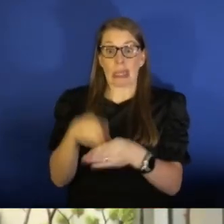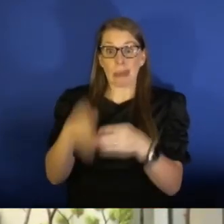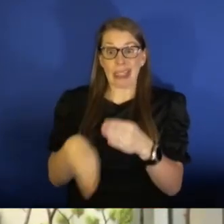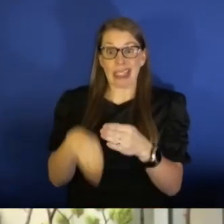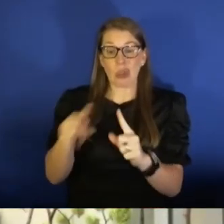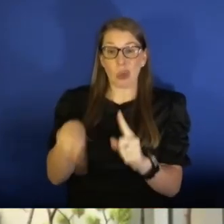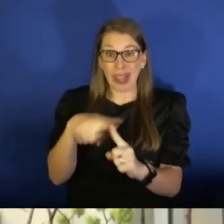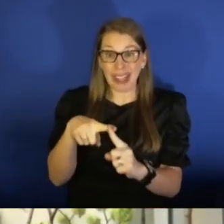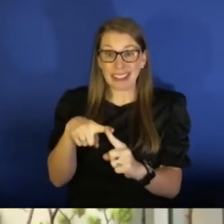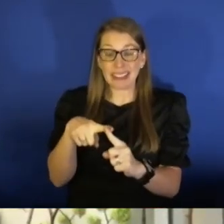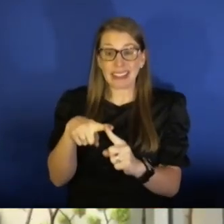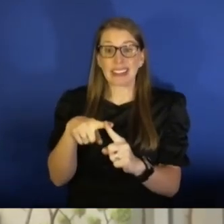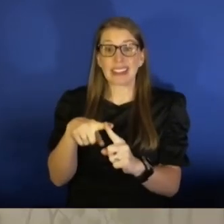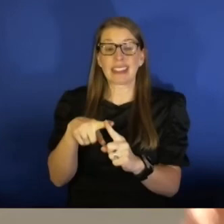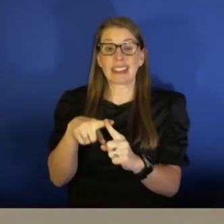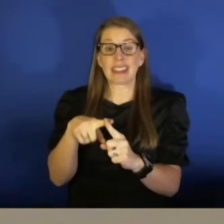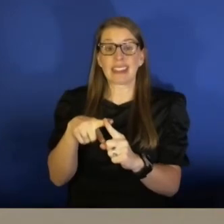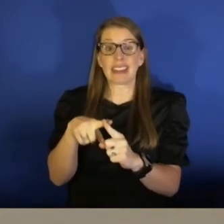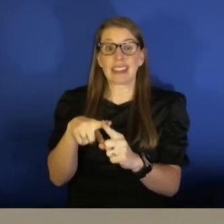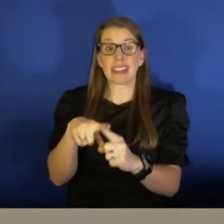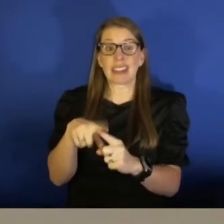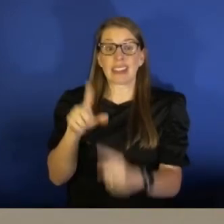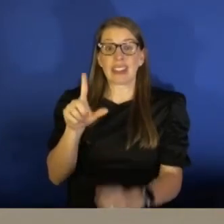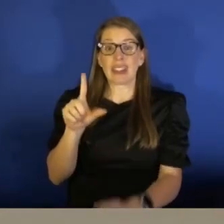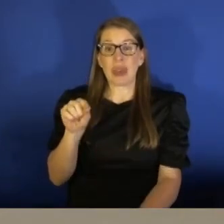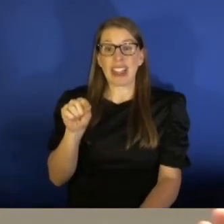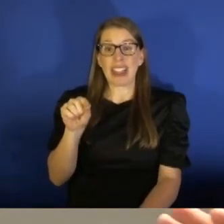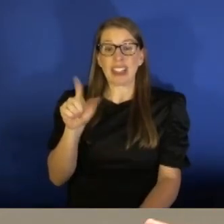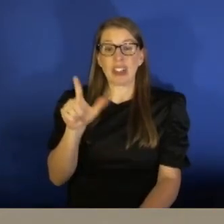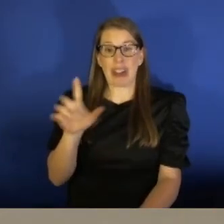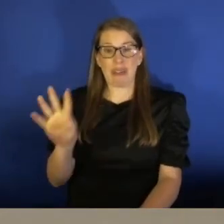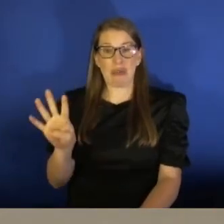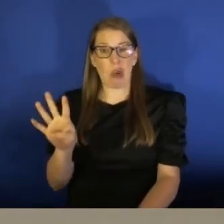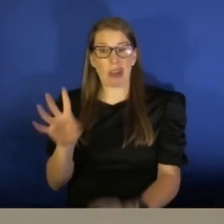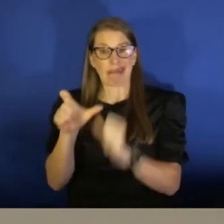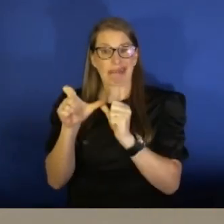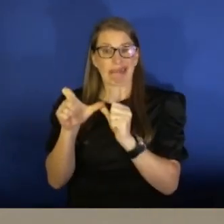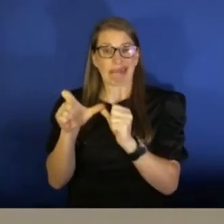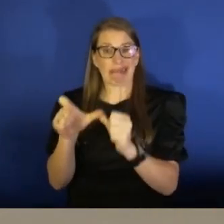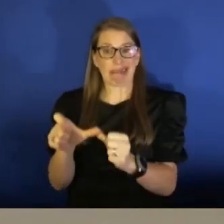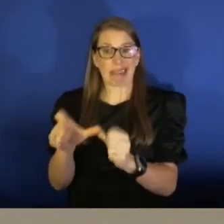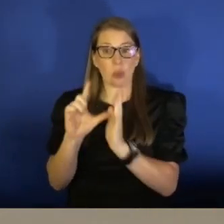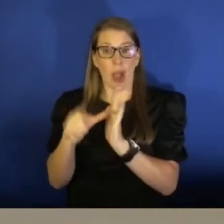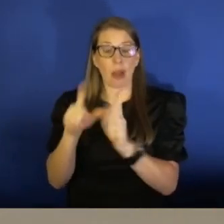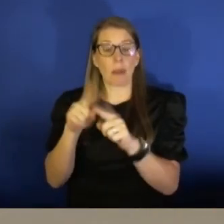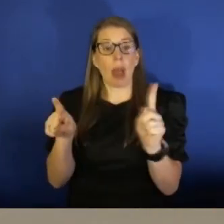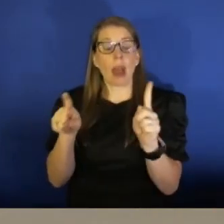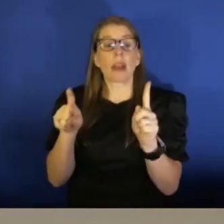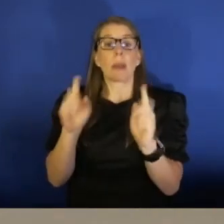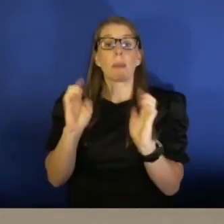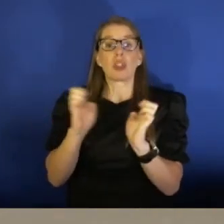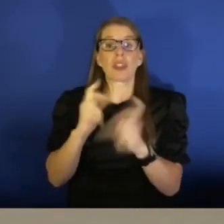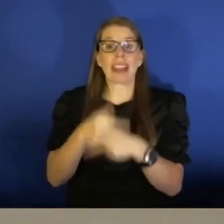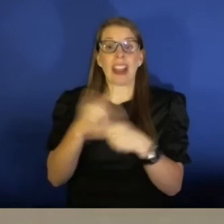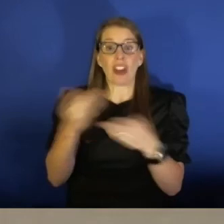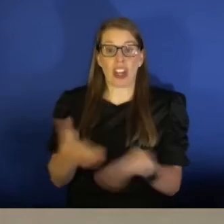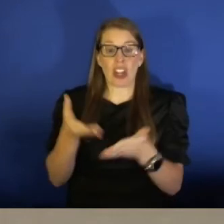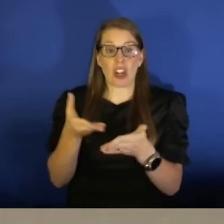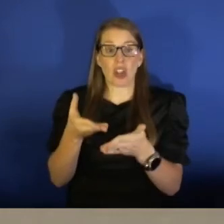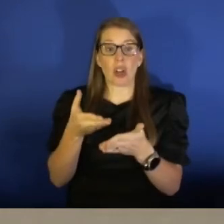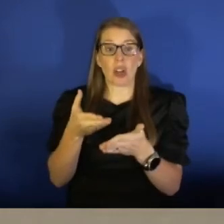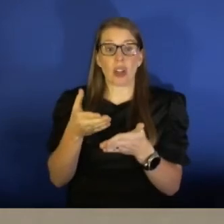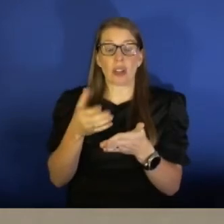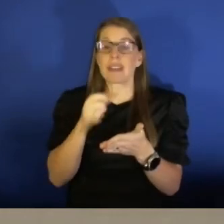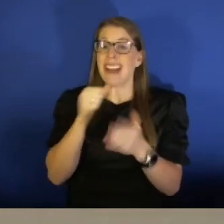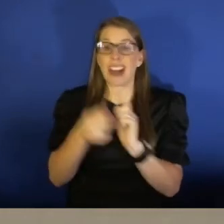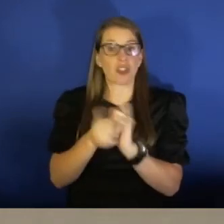until mid-2024, so it's going to last a while, but in the meantime, the emergency care here will not change. It will be